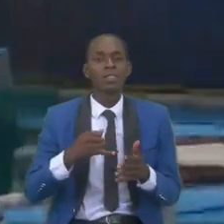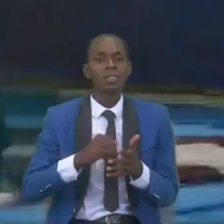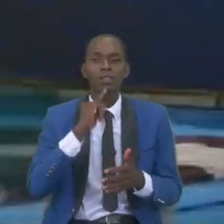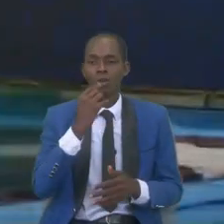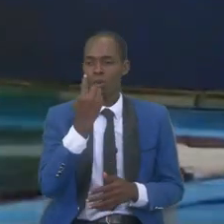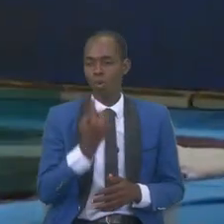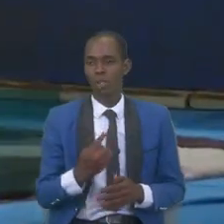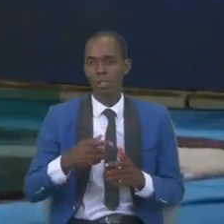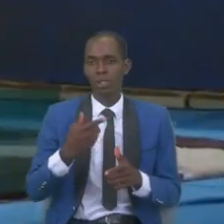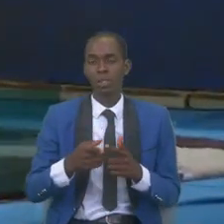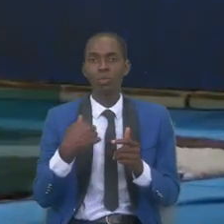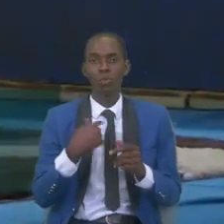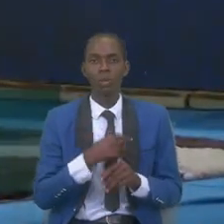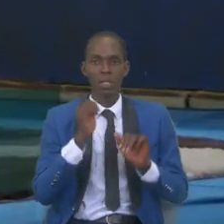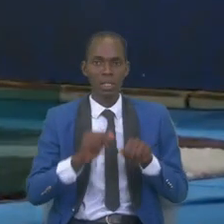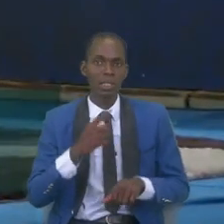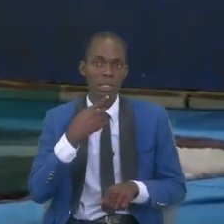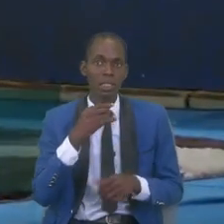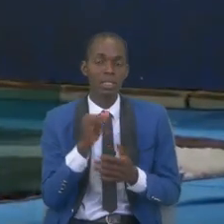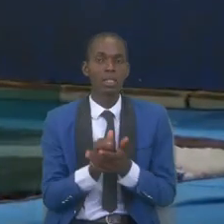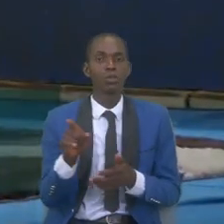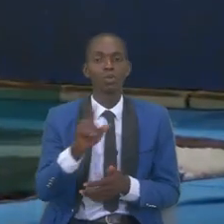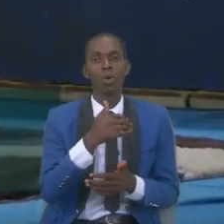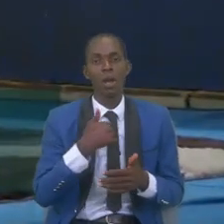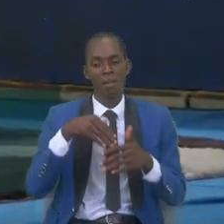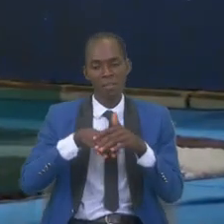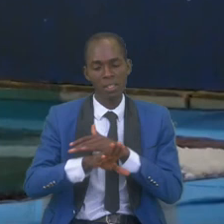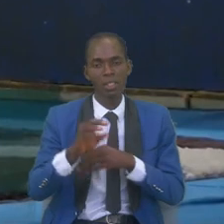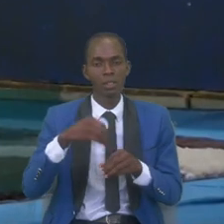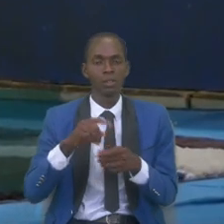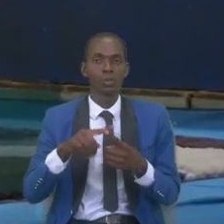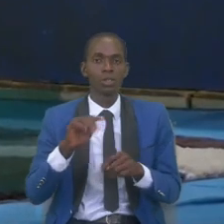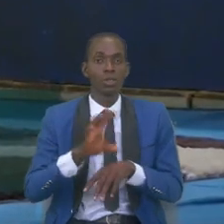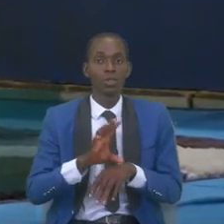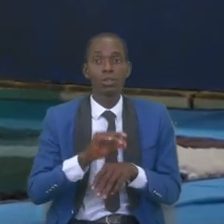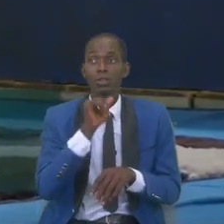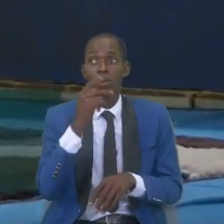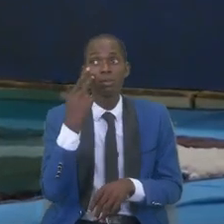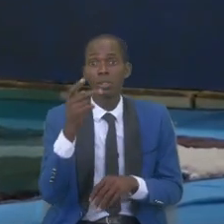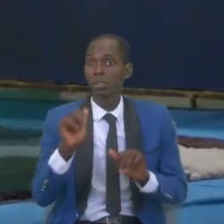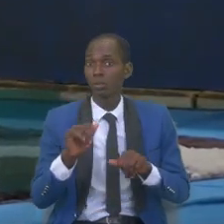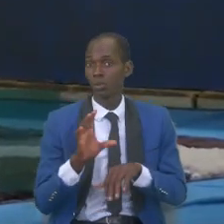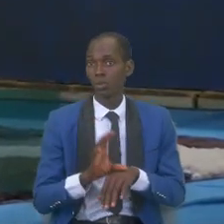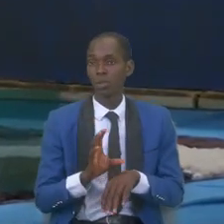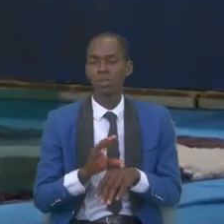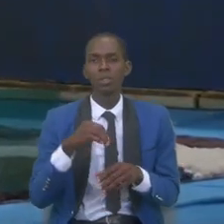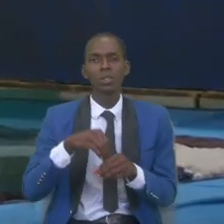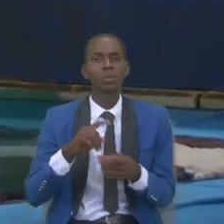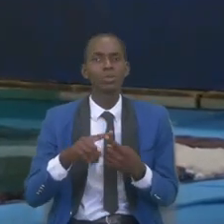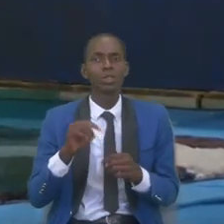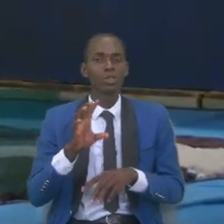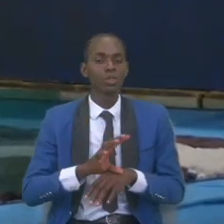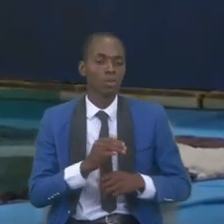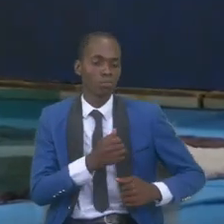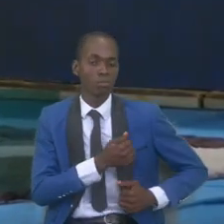have entered into the church, the invisible church, into the church, the militant church, into